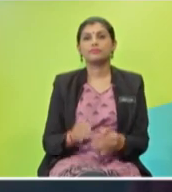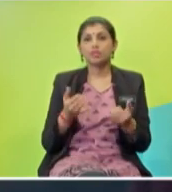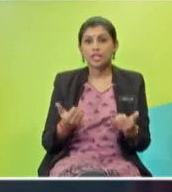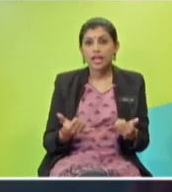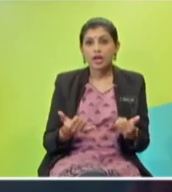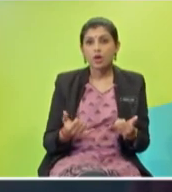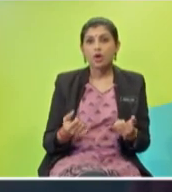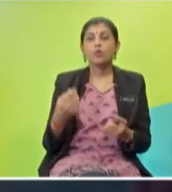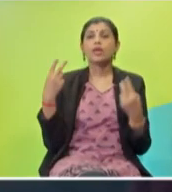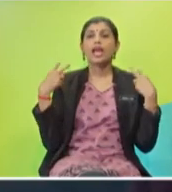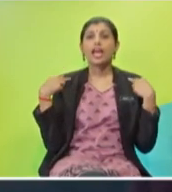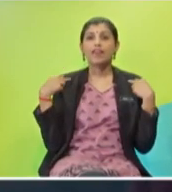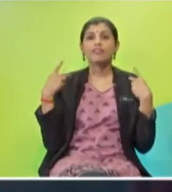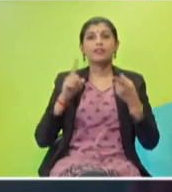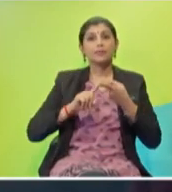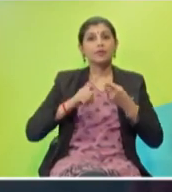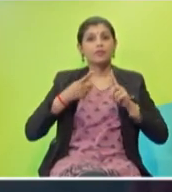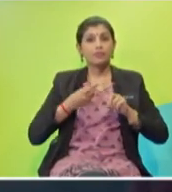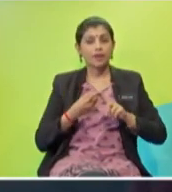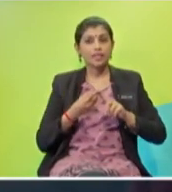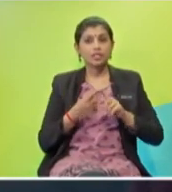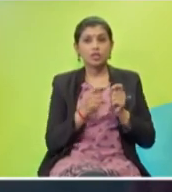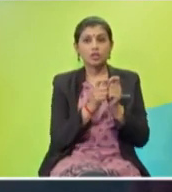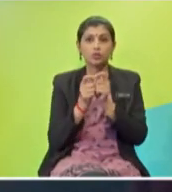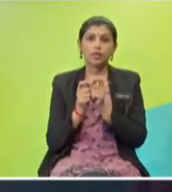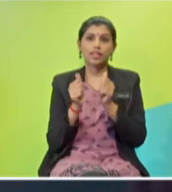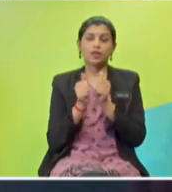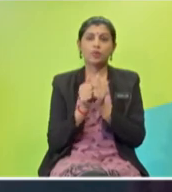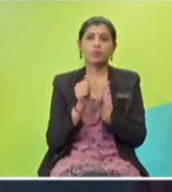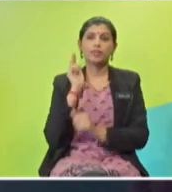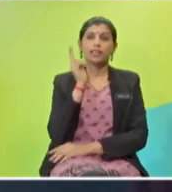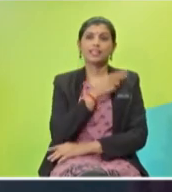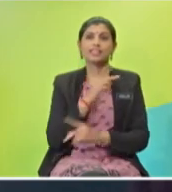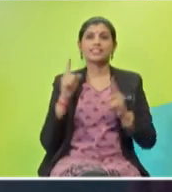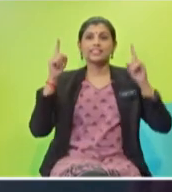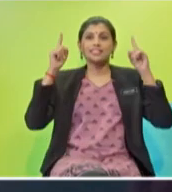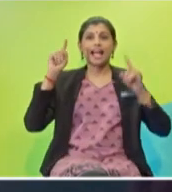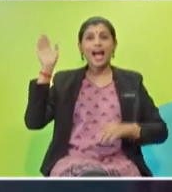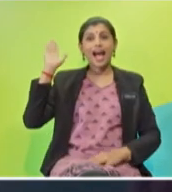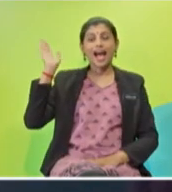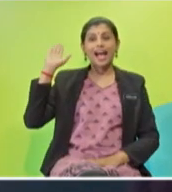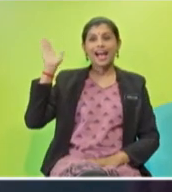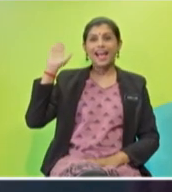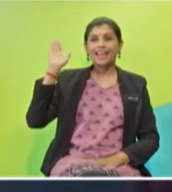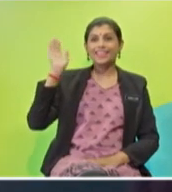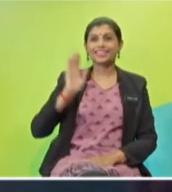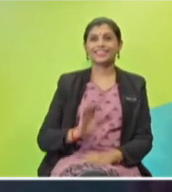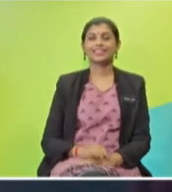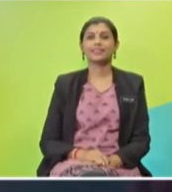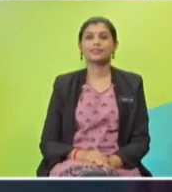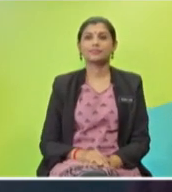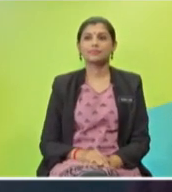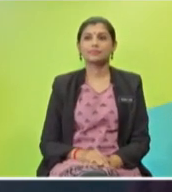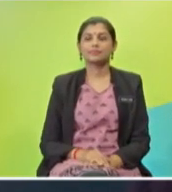have some classmates, but not physically, but virtually. Let's say hi to them. Hi. Okay, teacher, can you